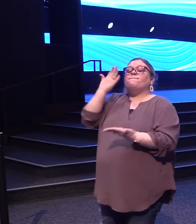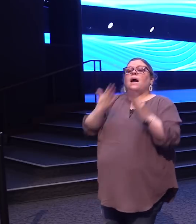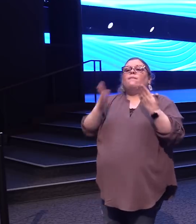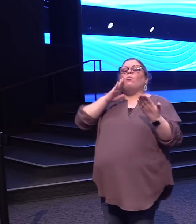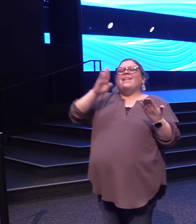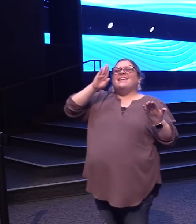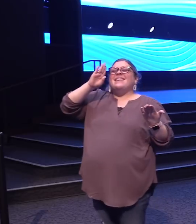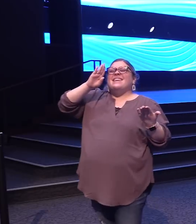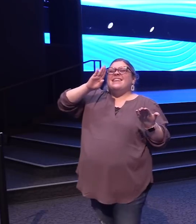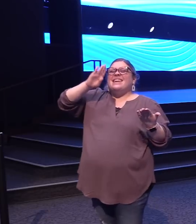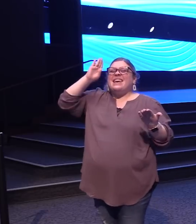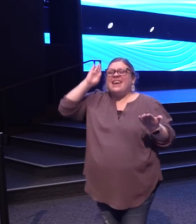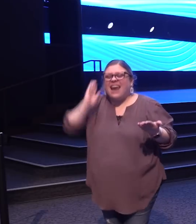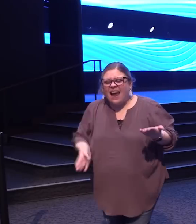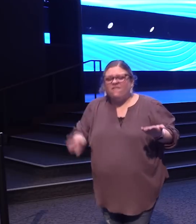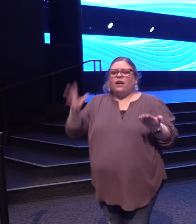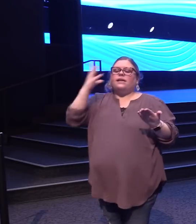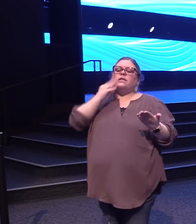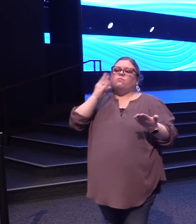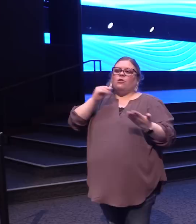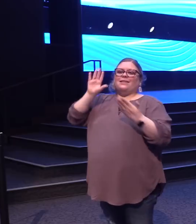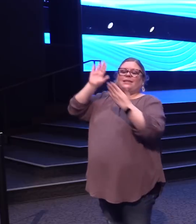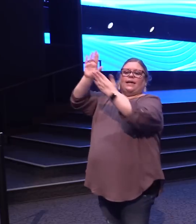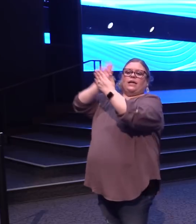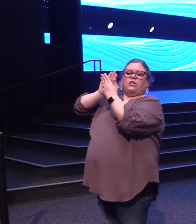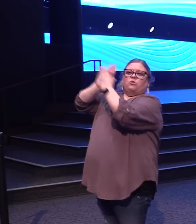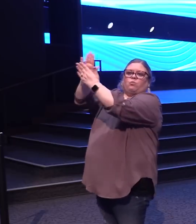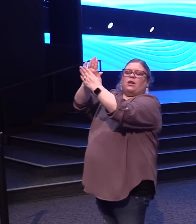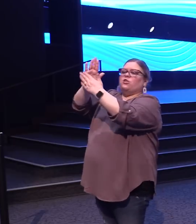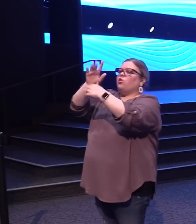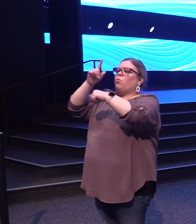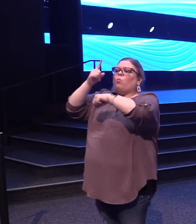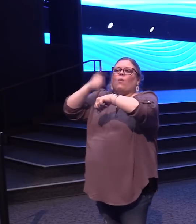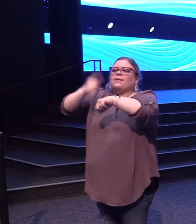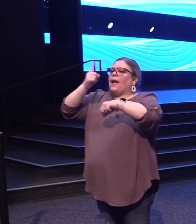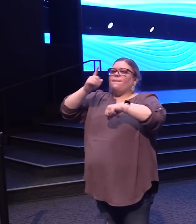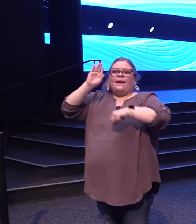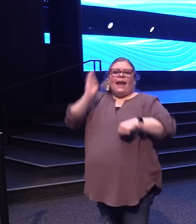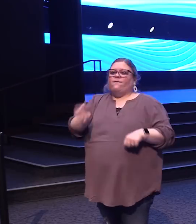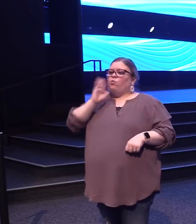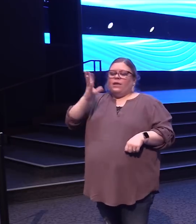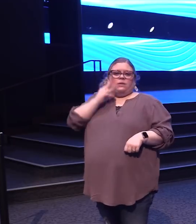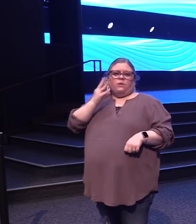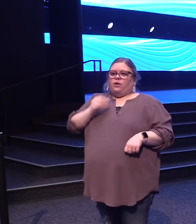never ever experience his presence even once in their life.